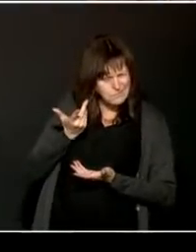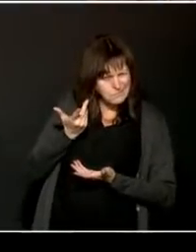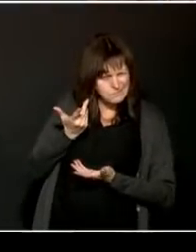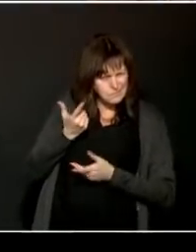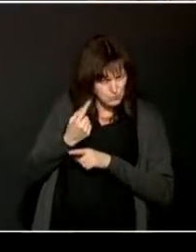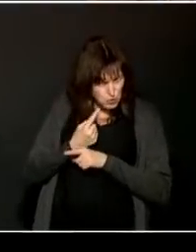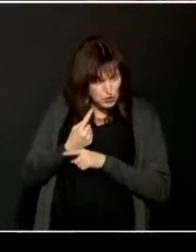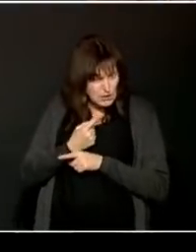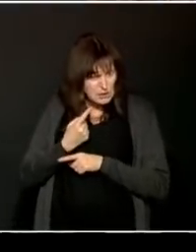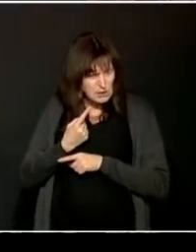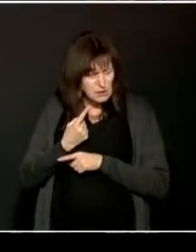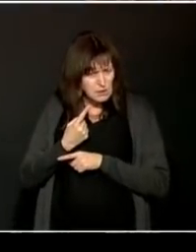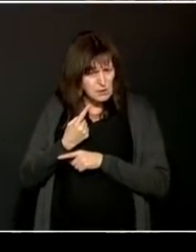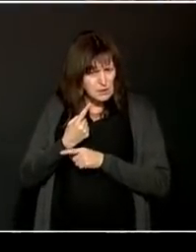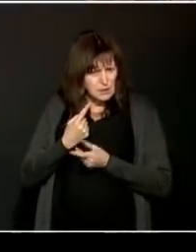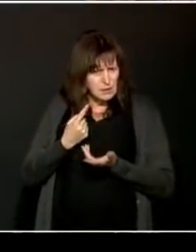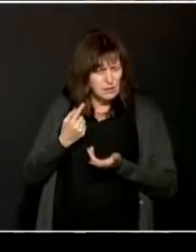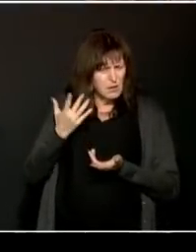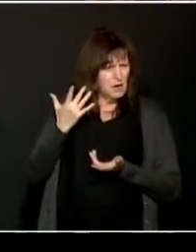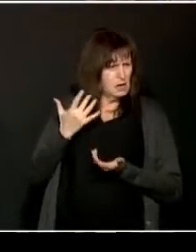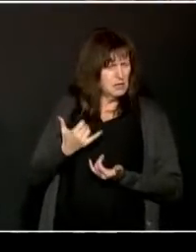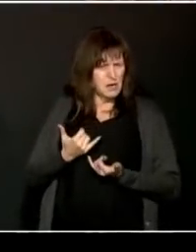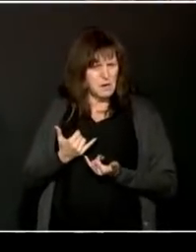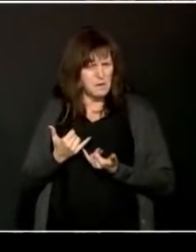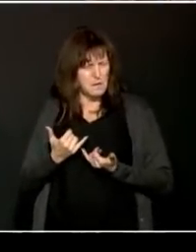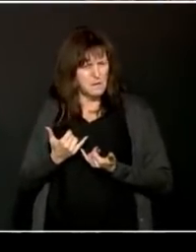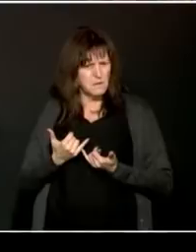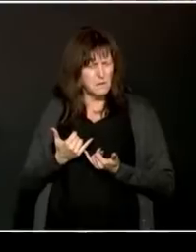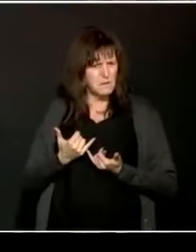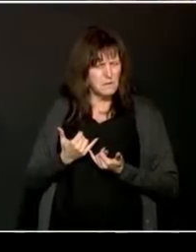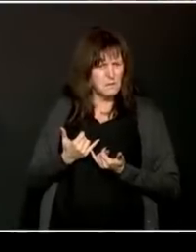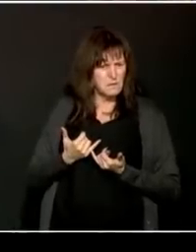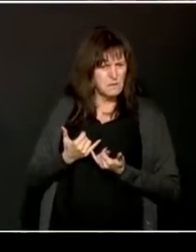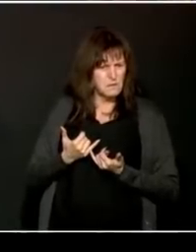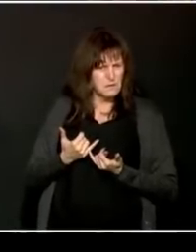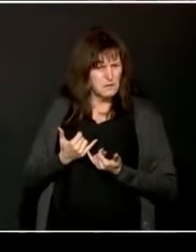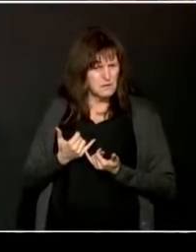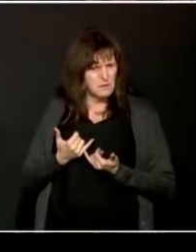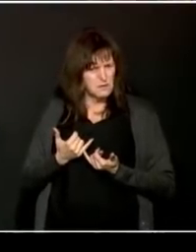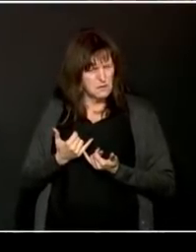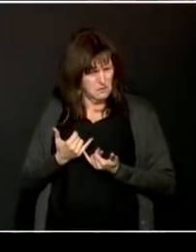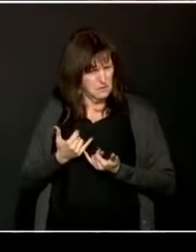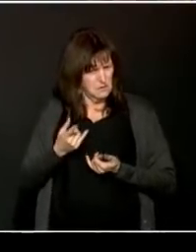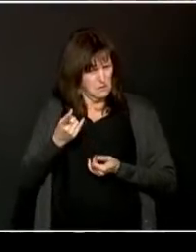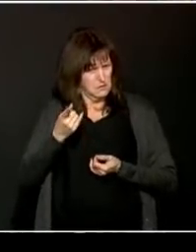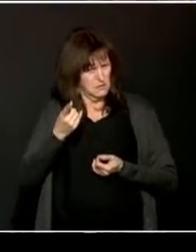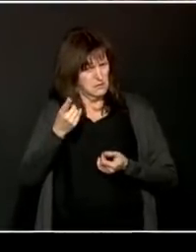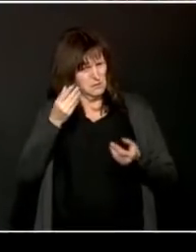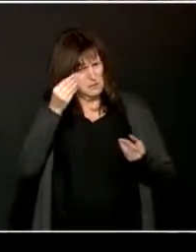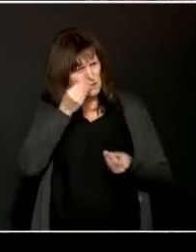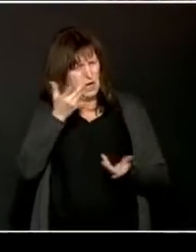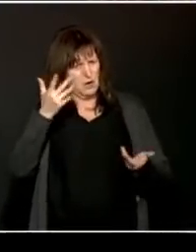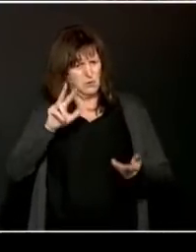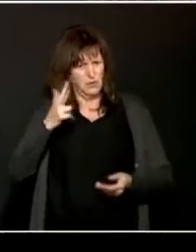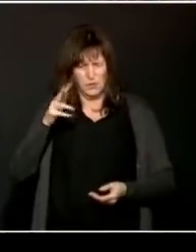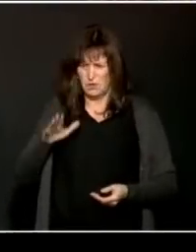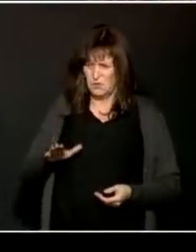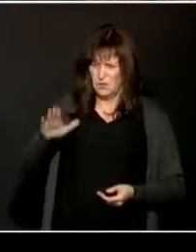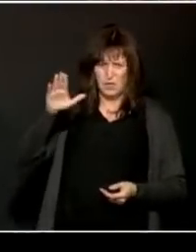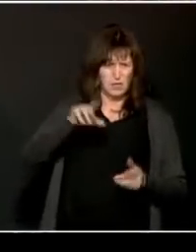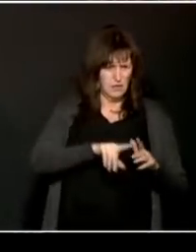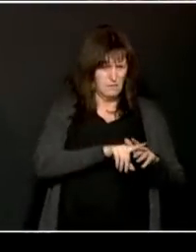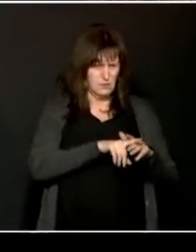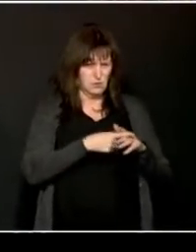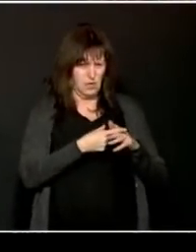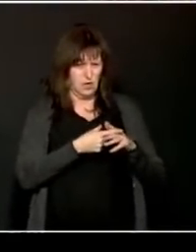do it now, days after you declared that we're in a third wave and the variants are so